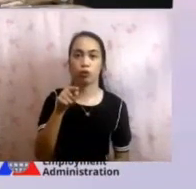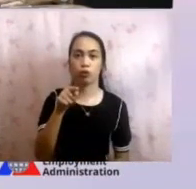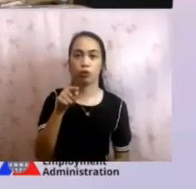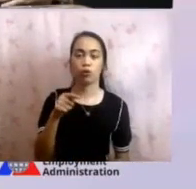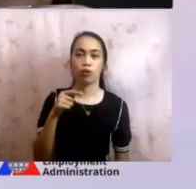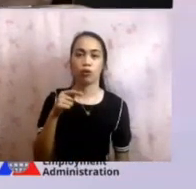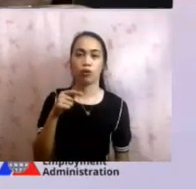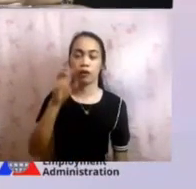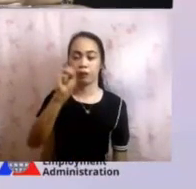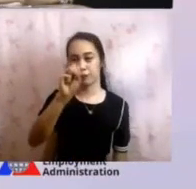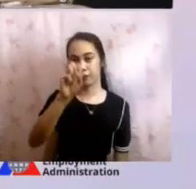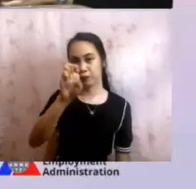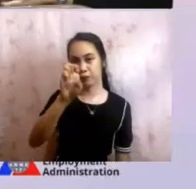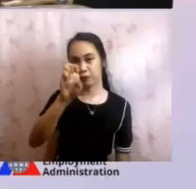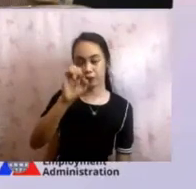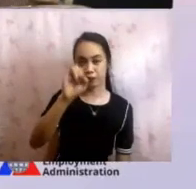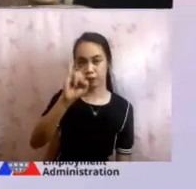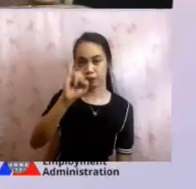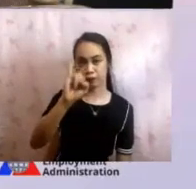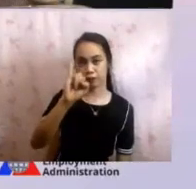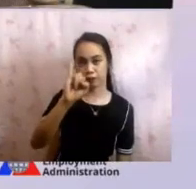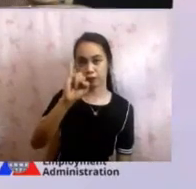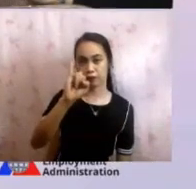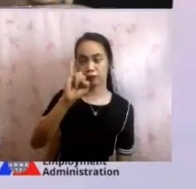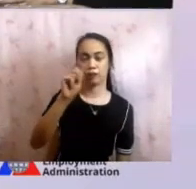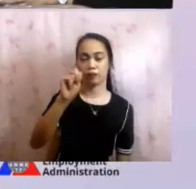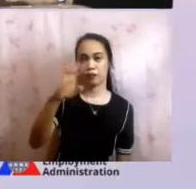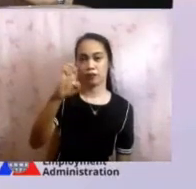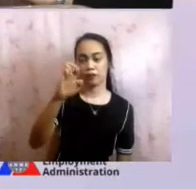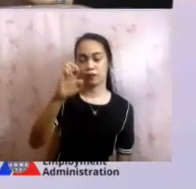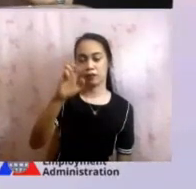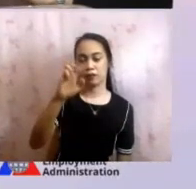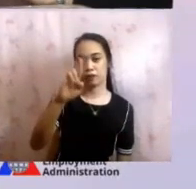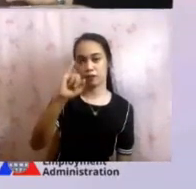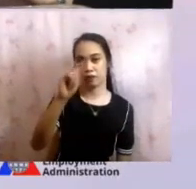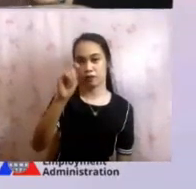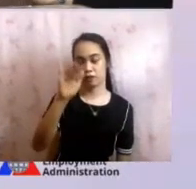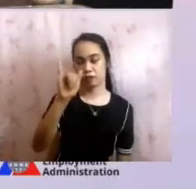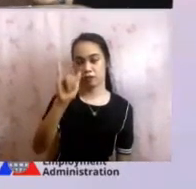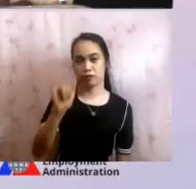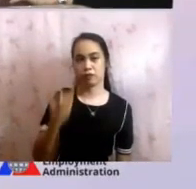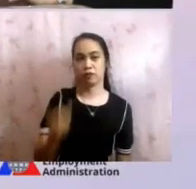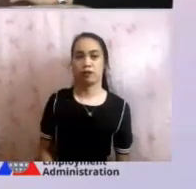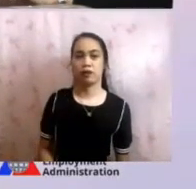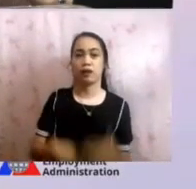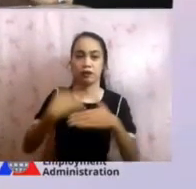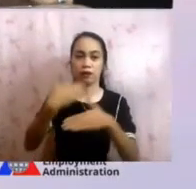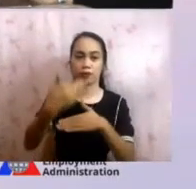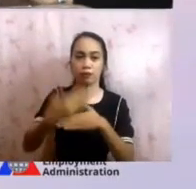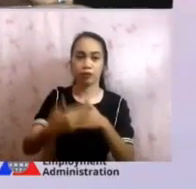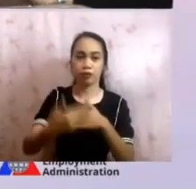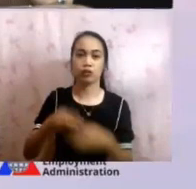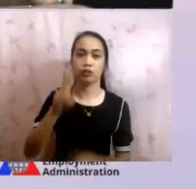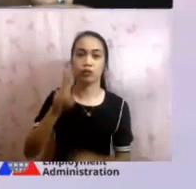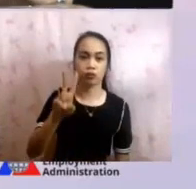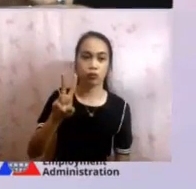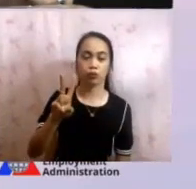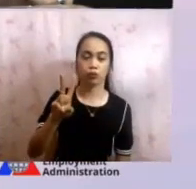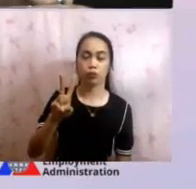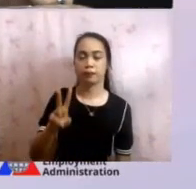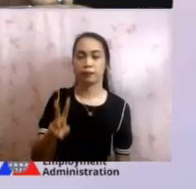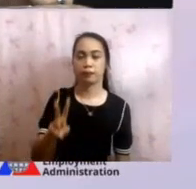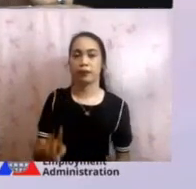very sincere sa pag-apply sa ilahang company. So next is be specific